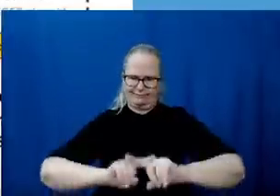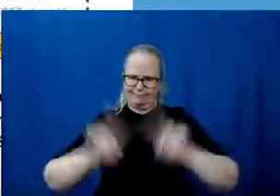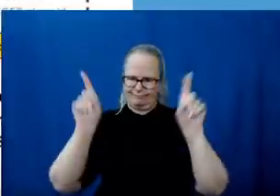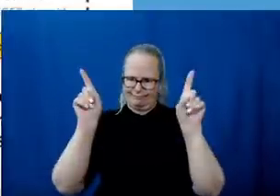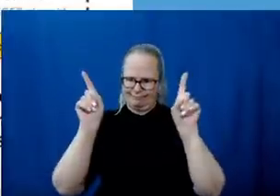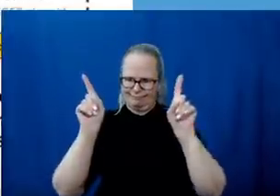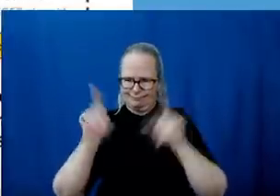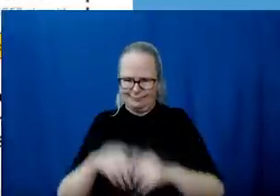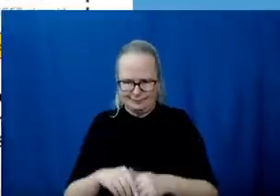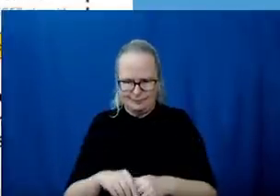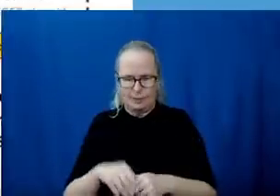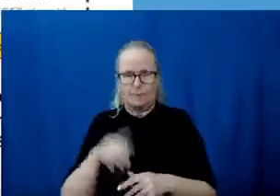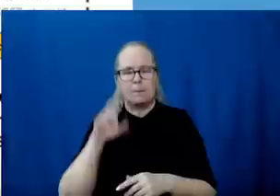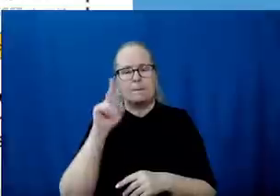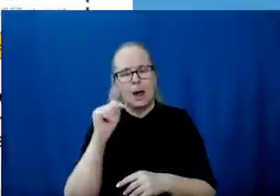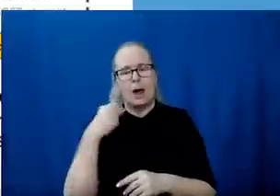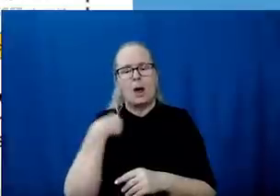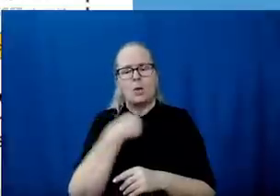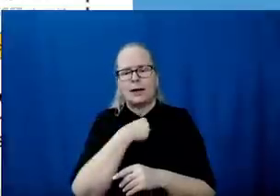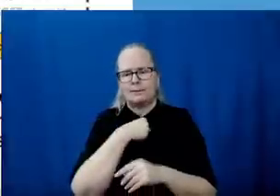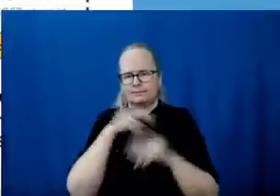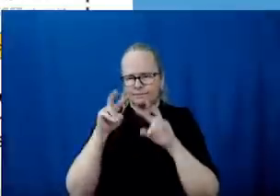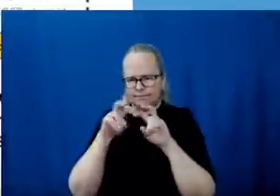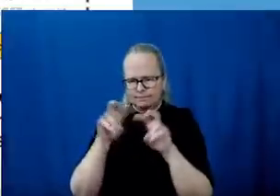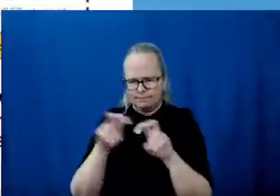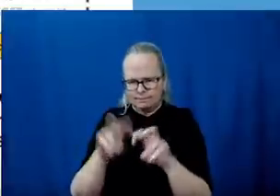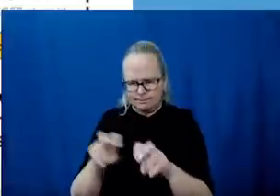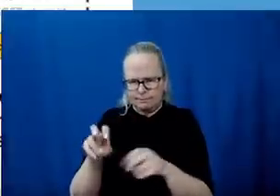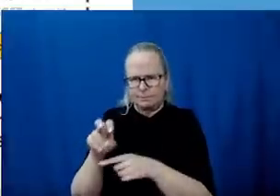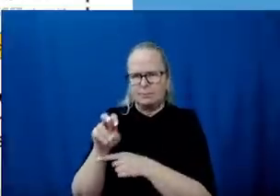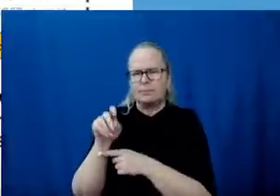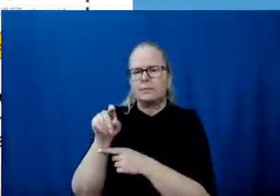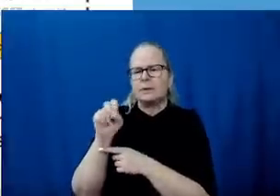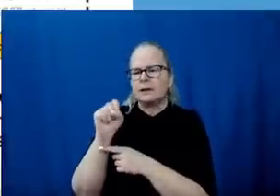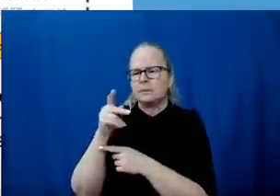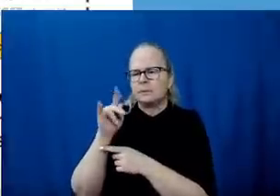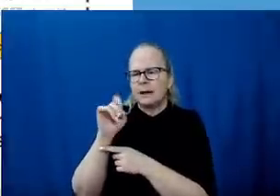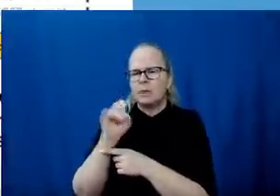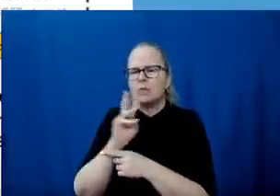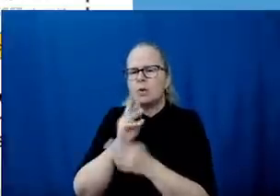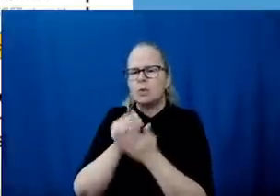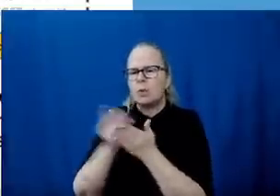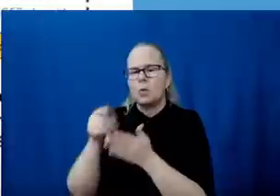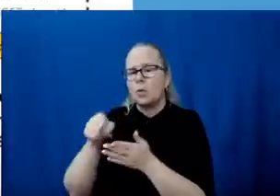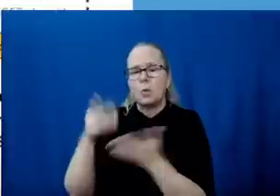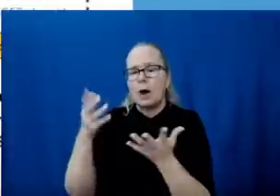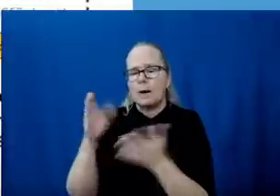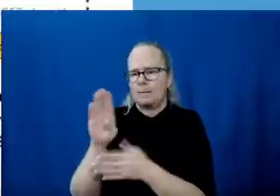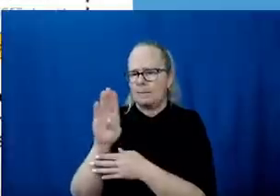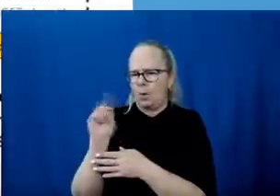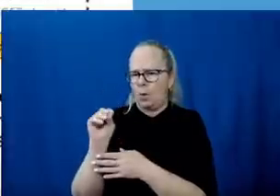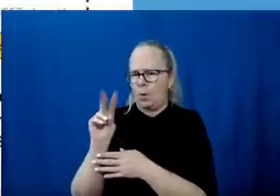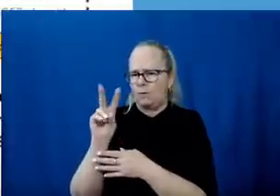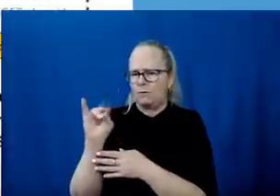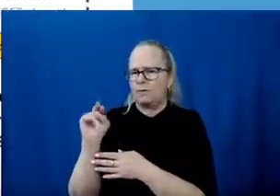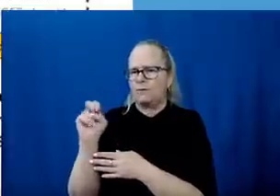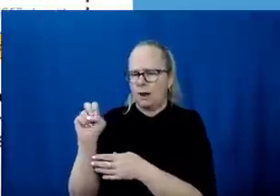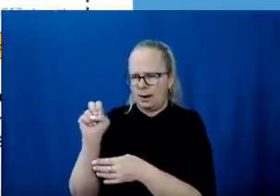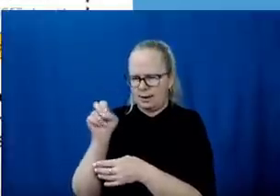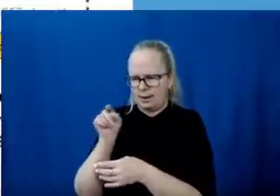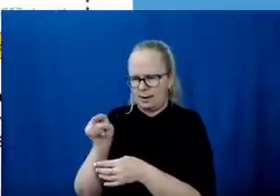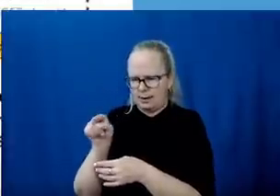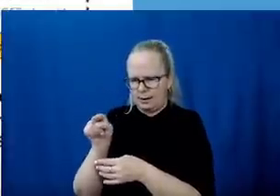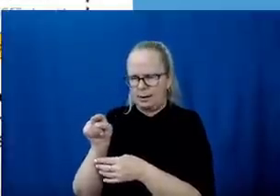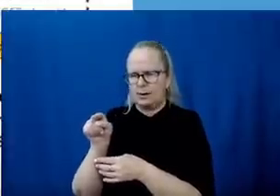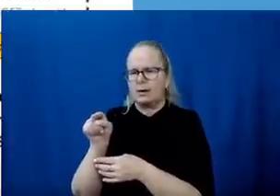it's less sensitive. The agent that we spike into our wastewater that we then measure is the bovine coronavirus,